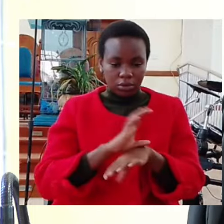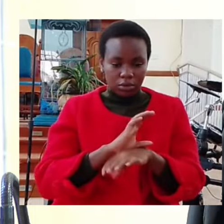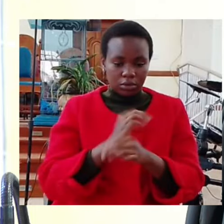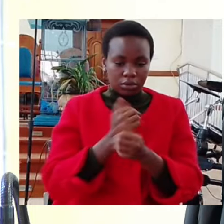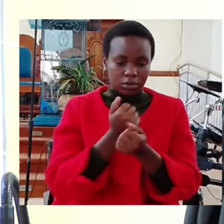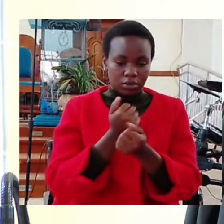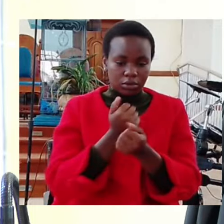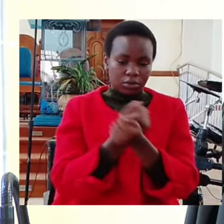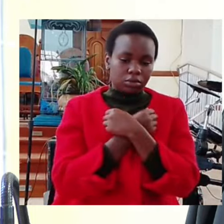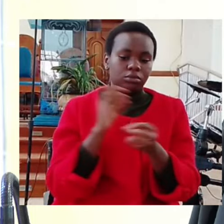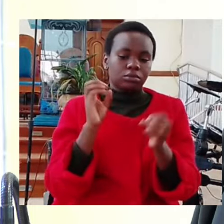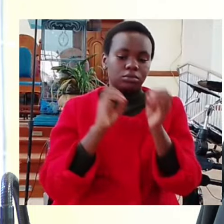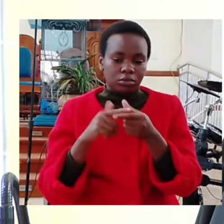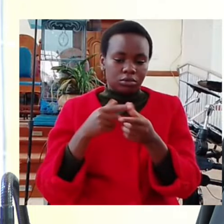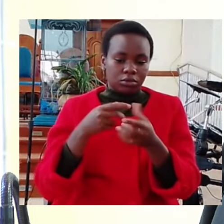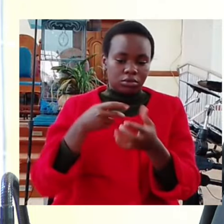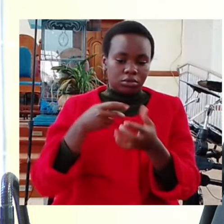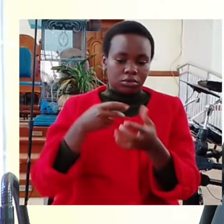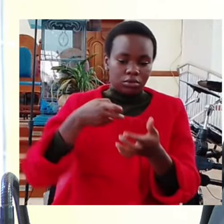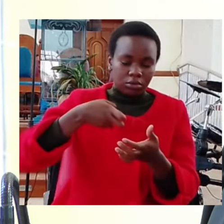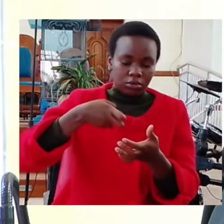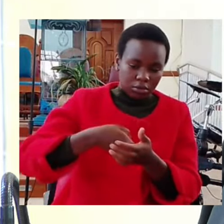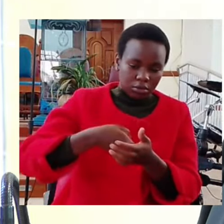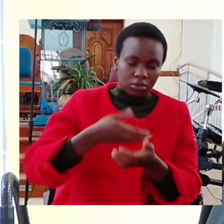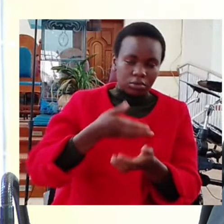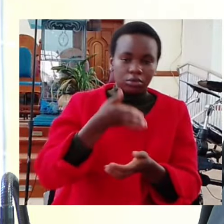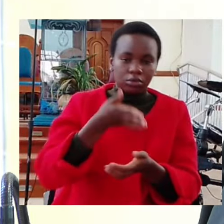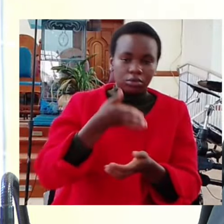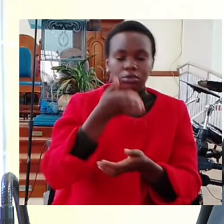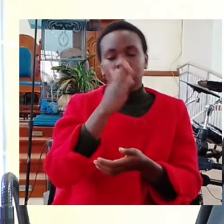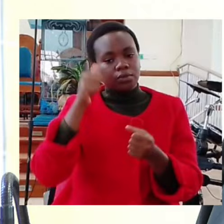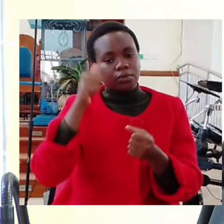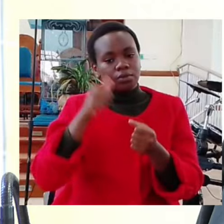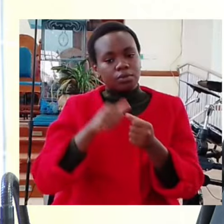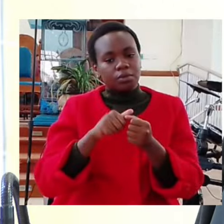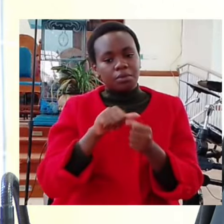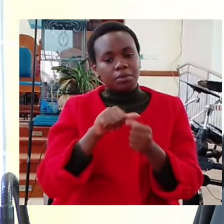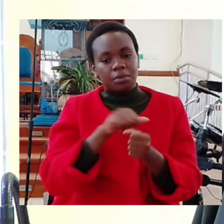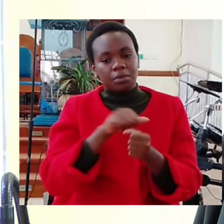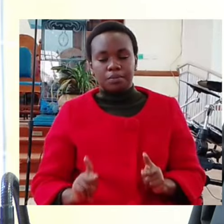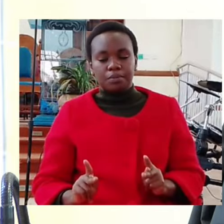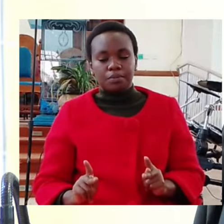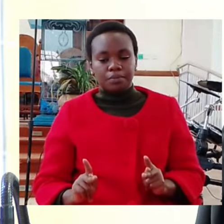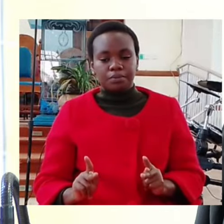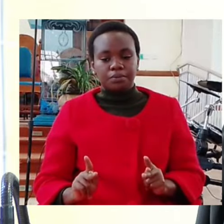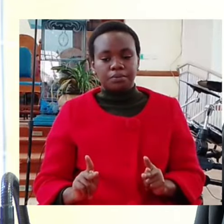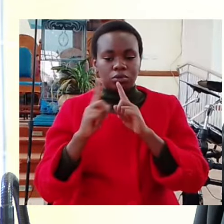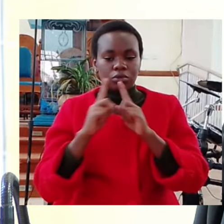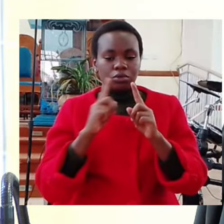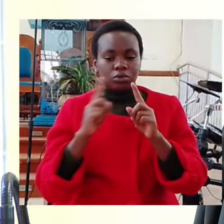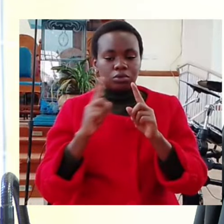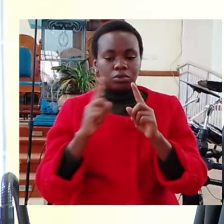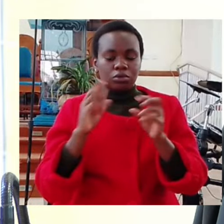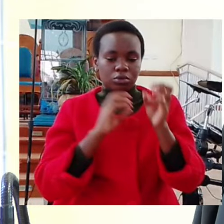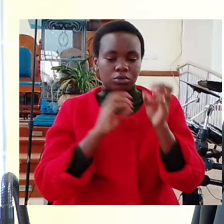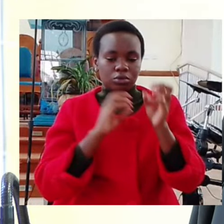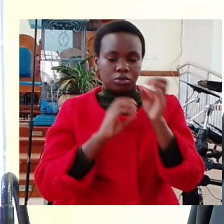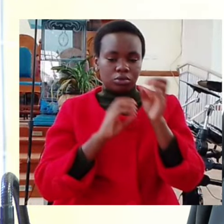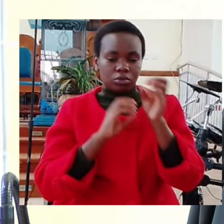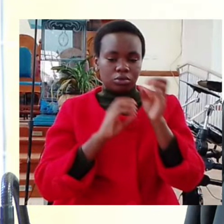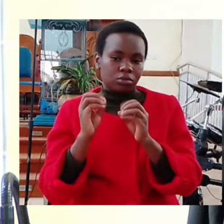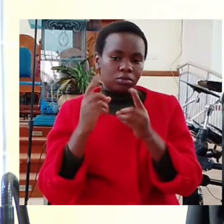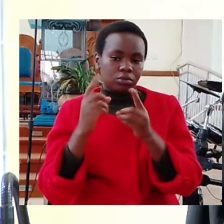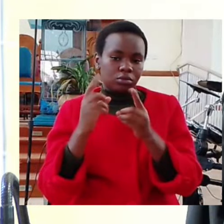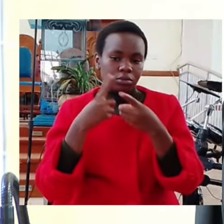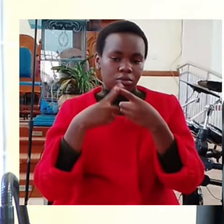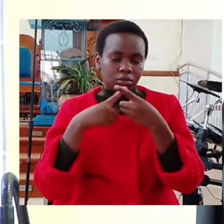ukouna iru ukoiga mwathani ririkana mwari wa ithe witu tutiaranagiria nake but remember them.